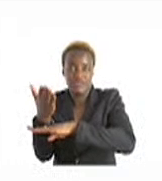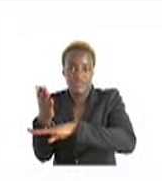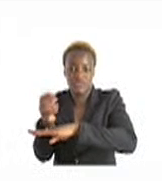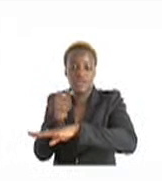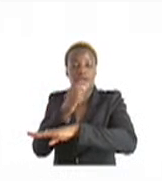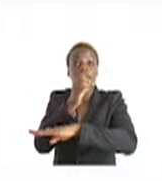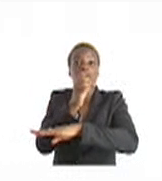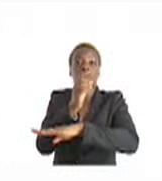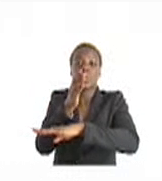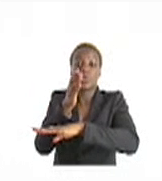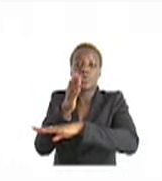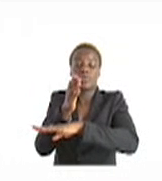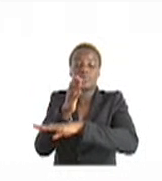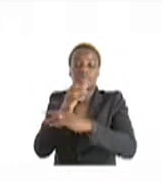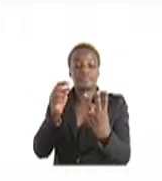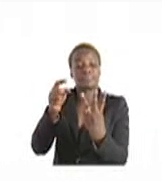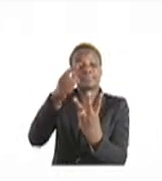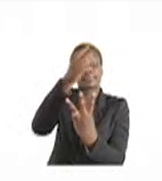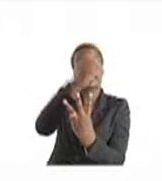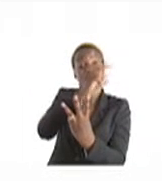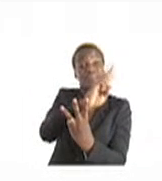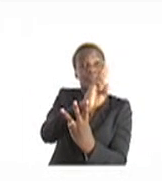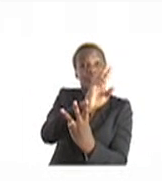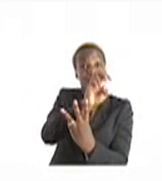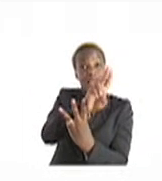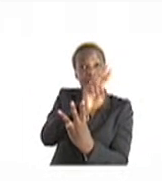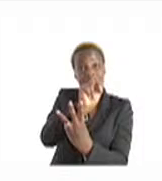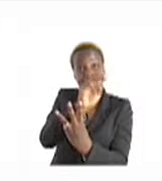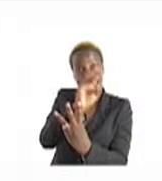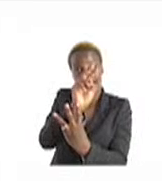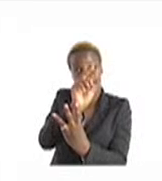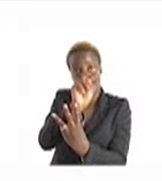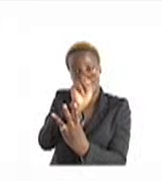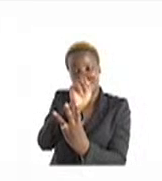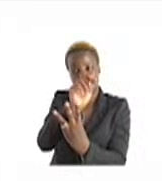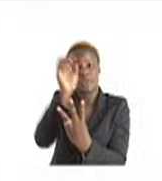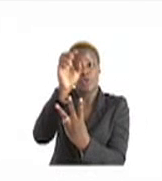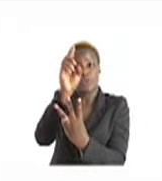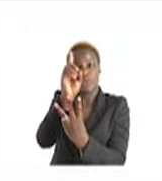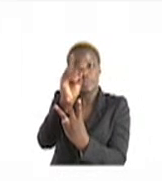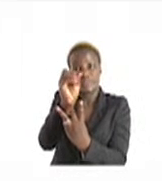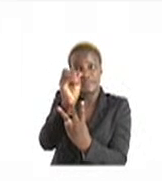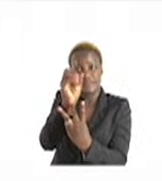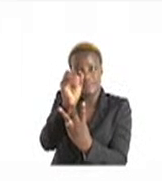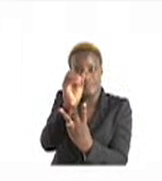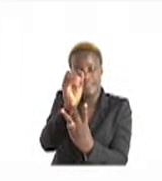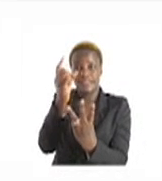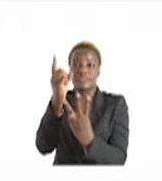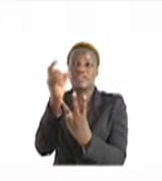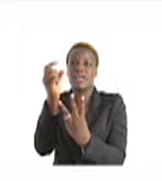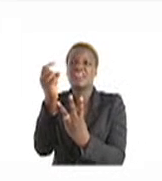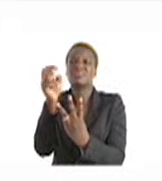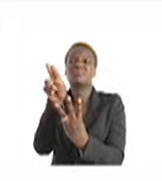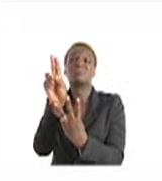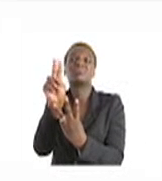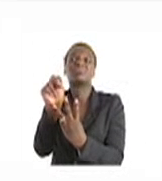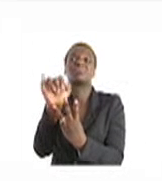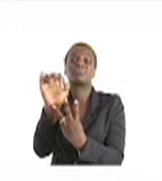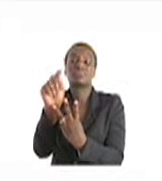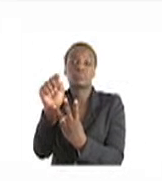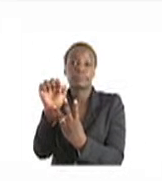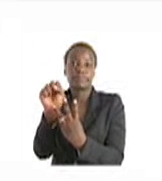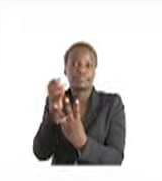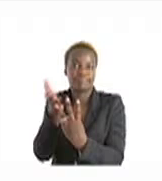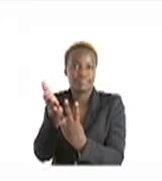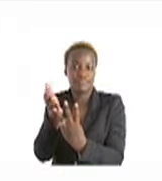the tens. So the tens is the one that has been underlined. So it asks us about the value of the